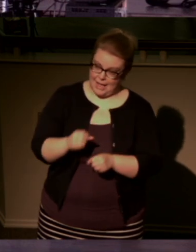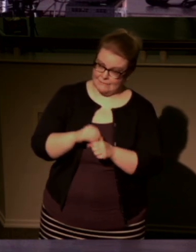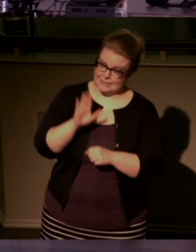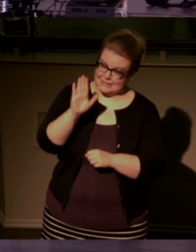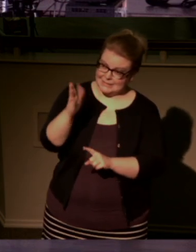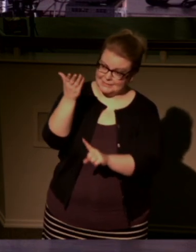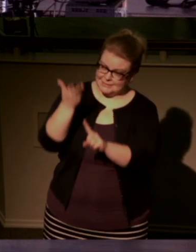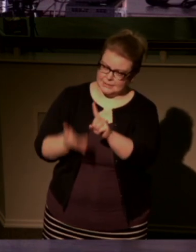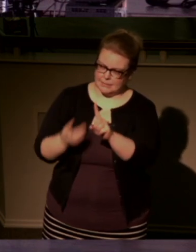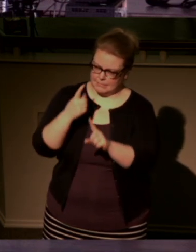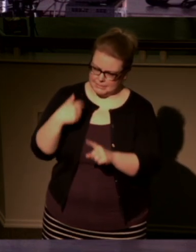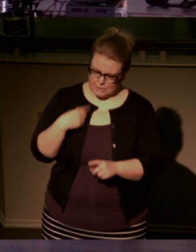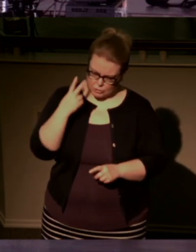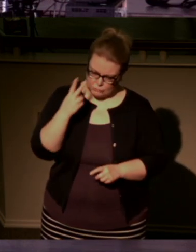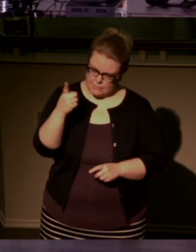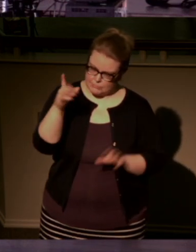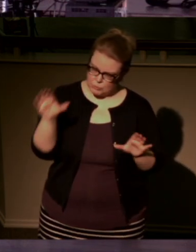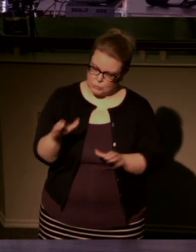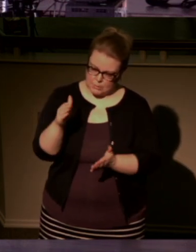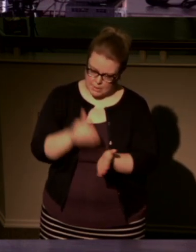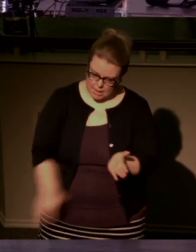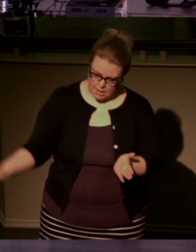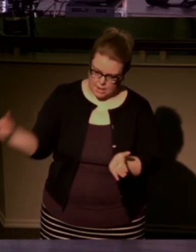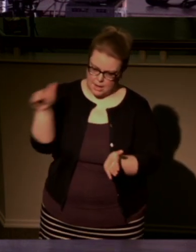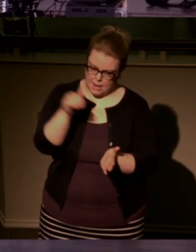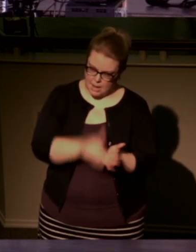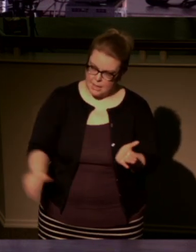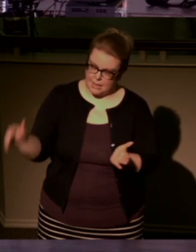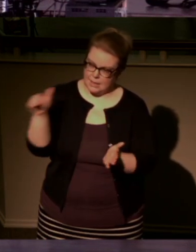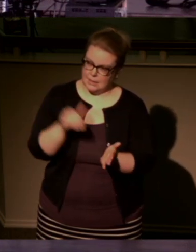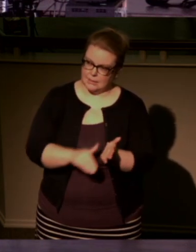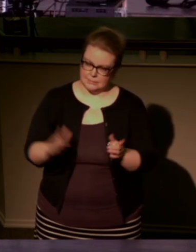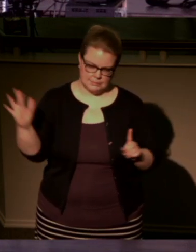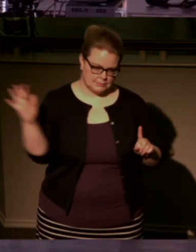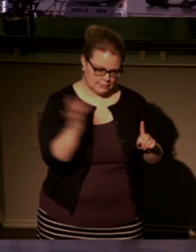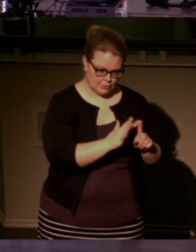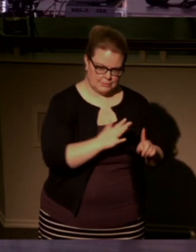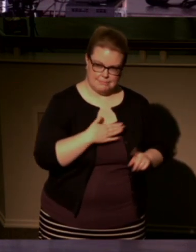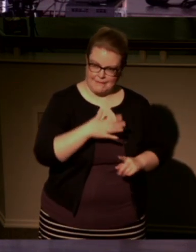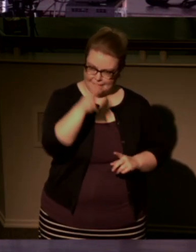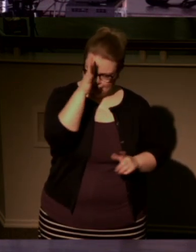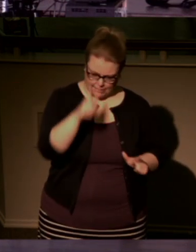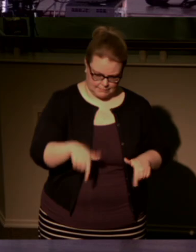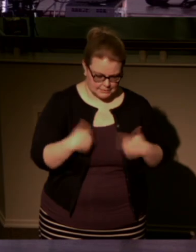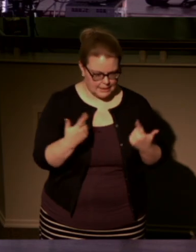him do faithfully in my father's life as he worked on him.